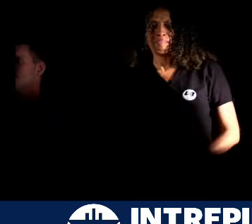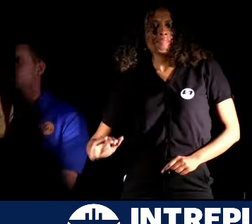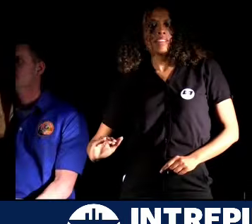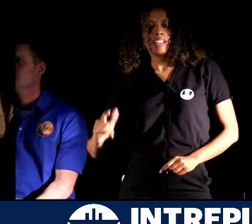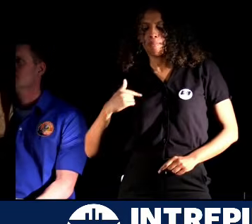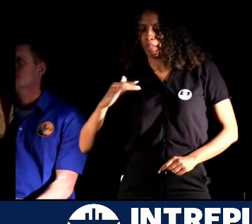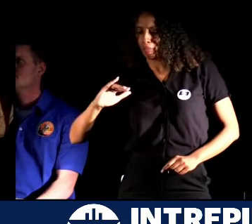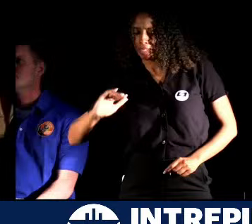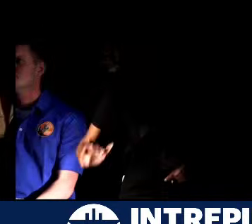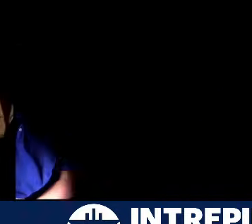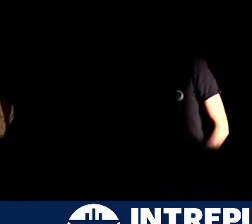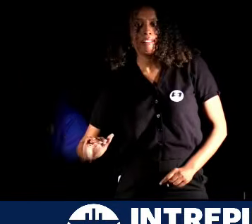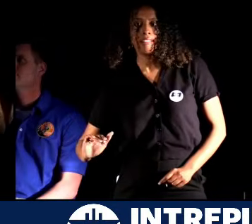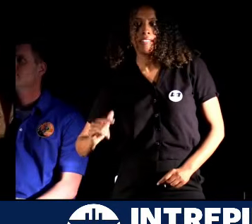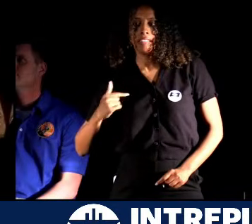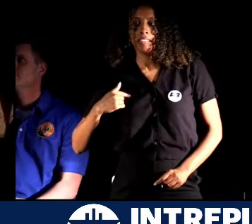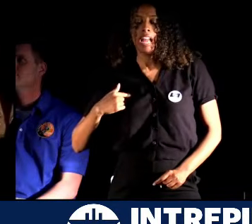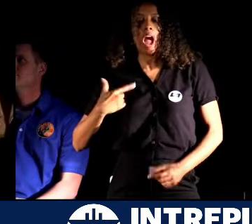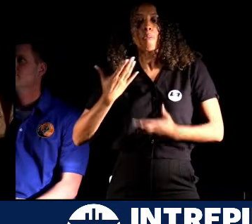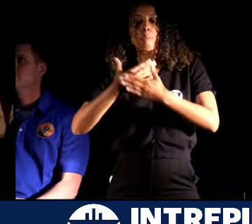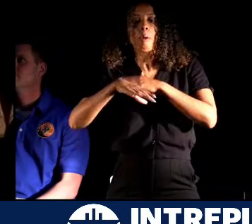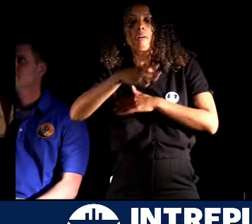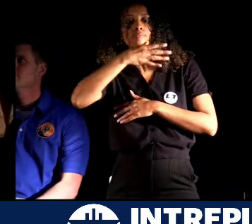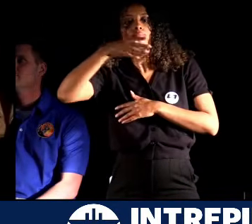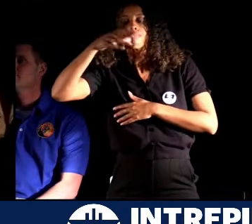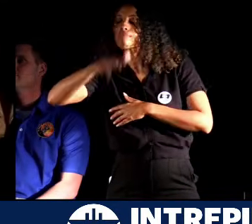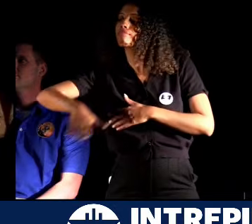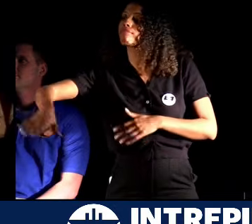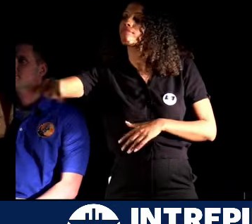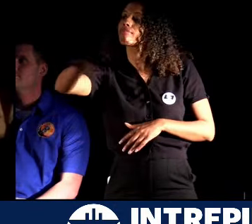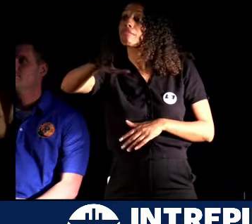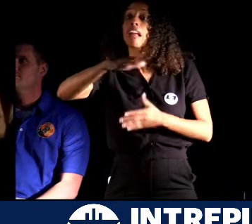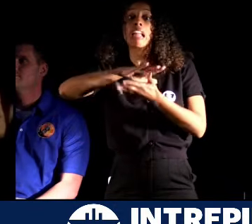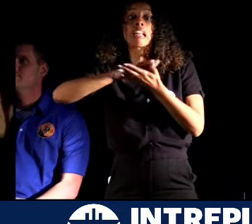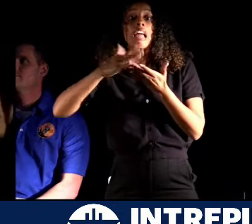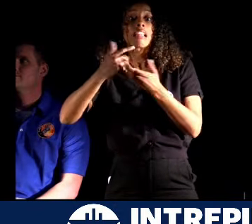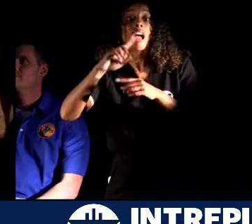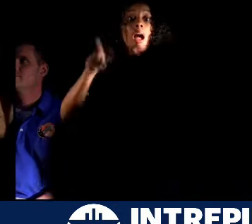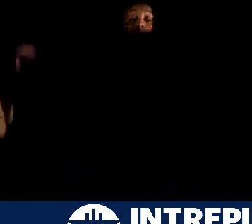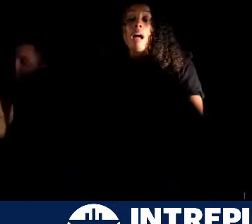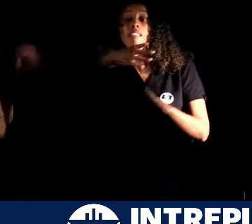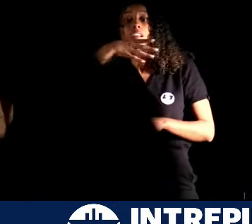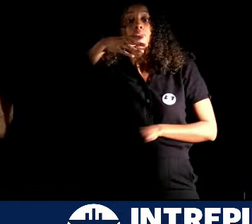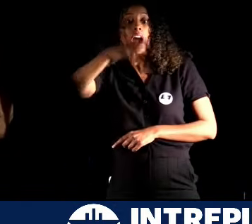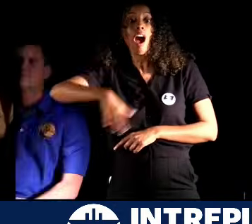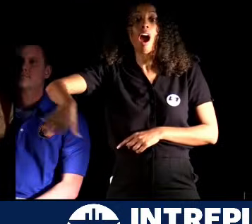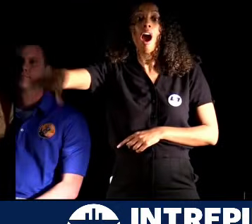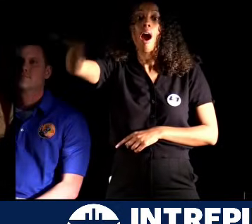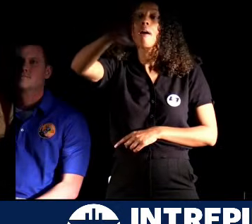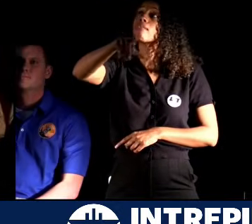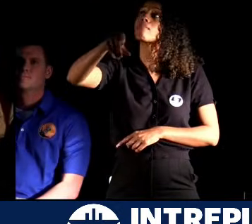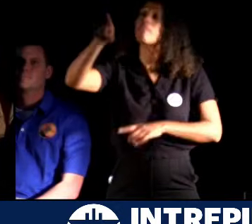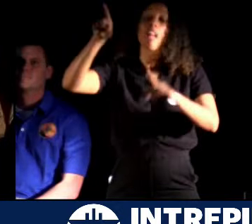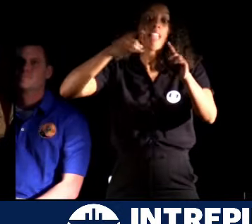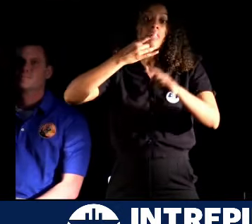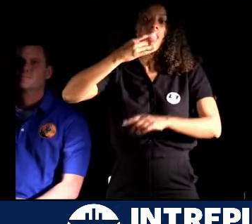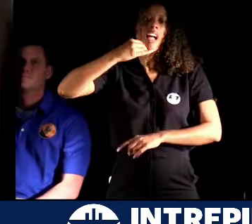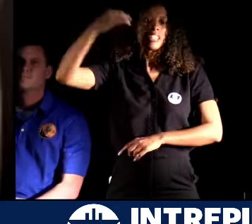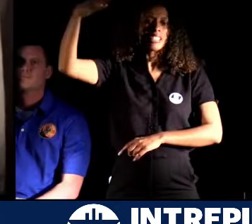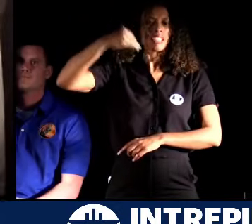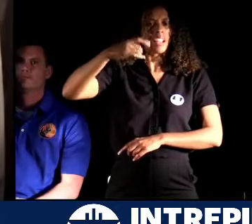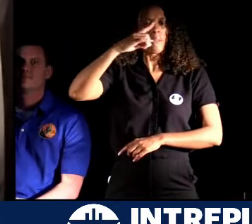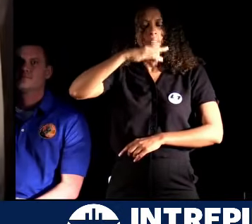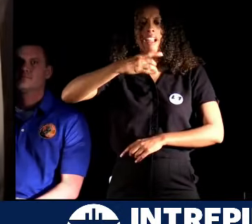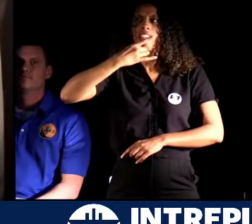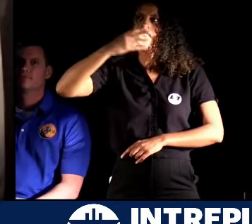child. I was born in the countryside. And the nice thing about the countryside, there is no light pollution. And in particular, summertime,